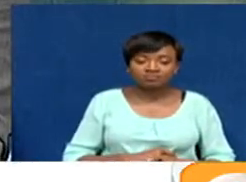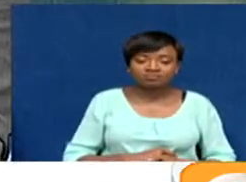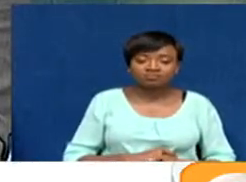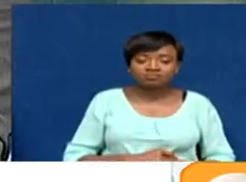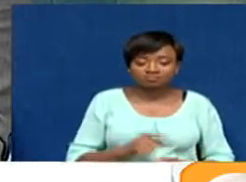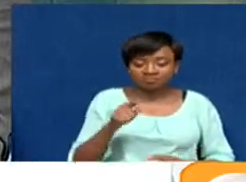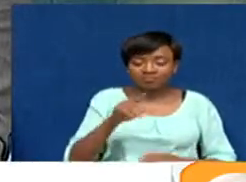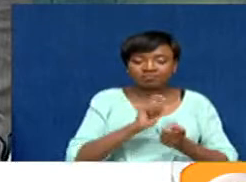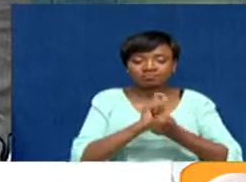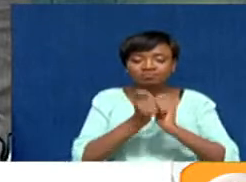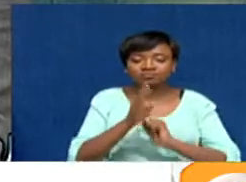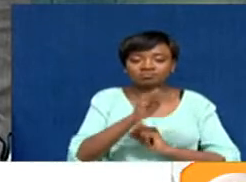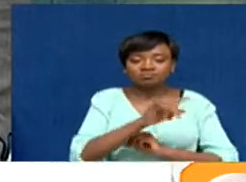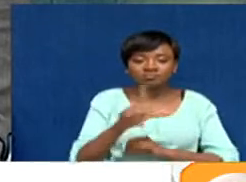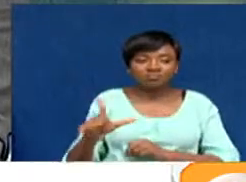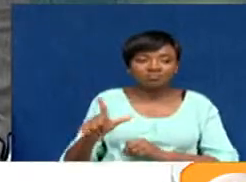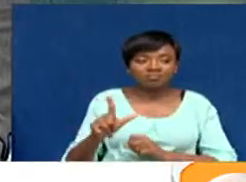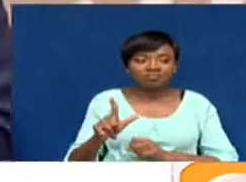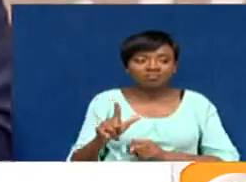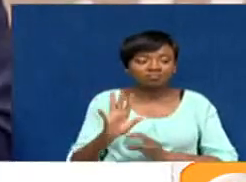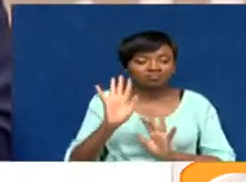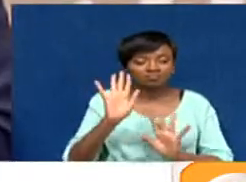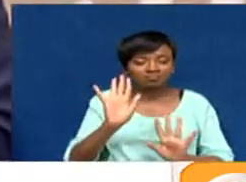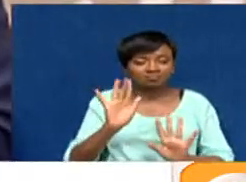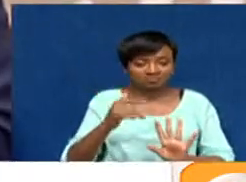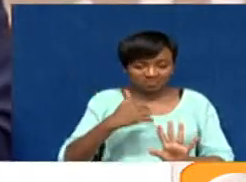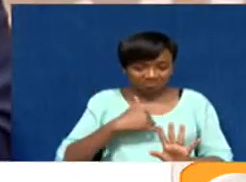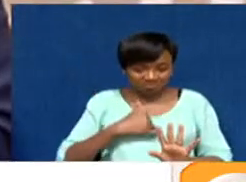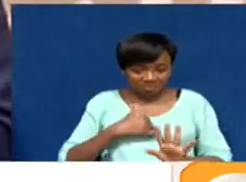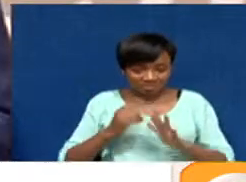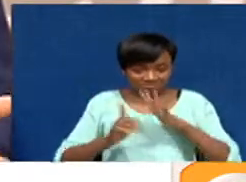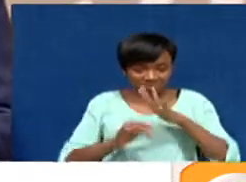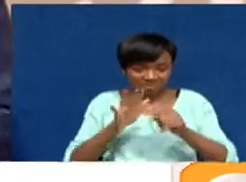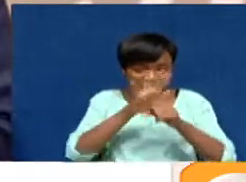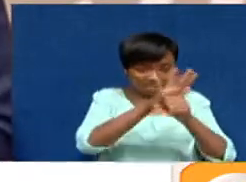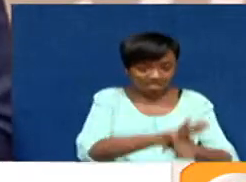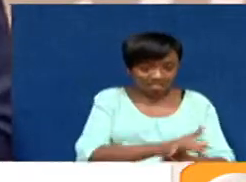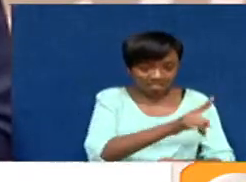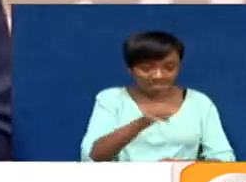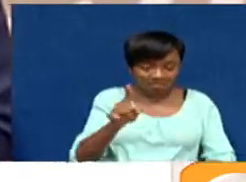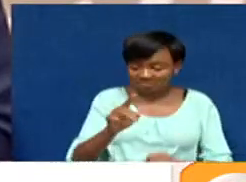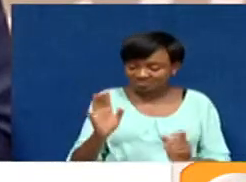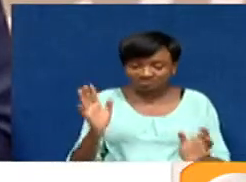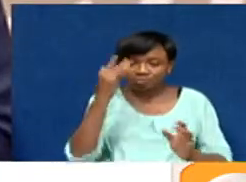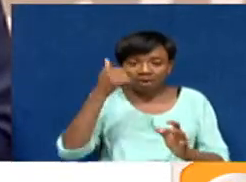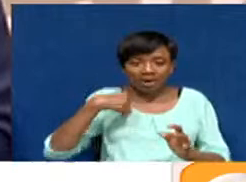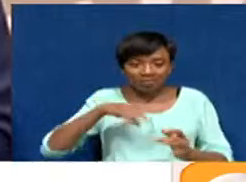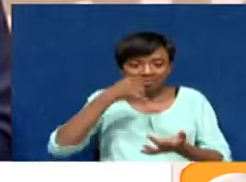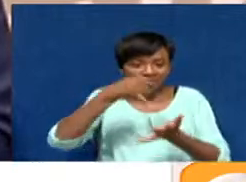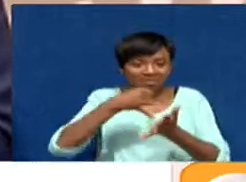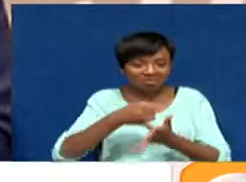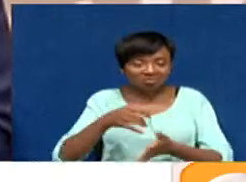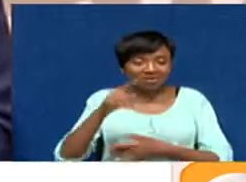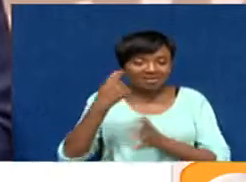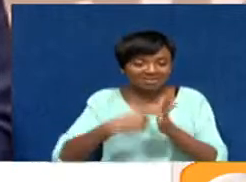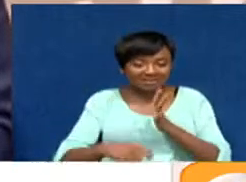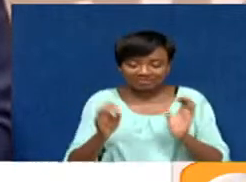Bill 2021. I wouldn't know if my ministry has frustrated him, because we have got nothing to do with taxes as a